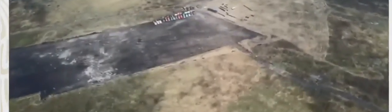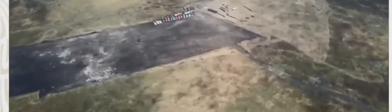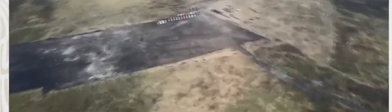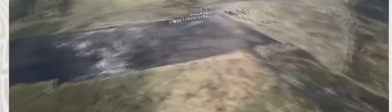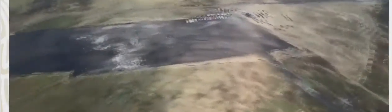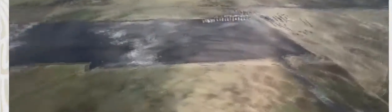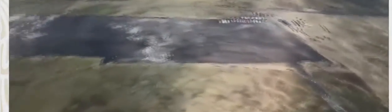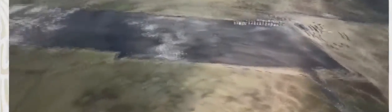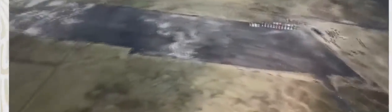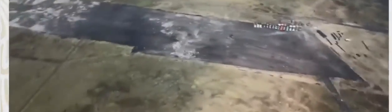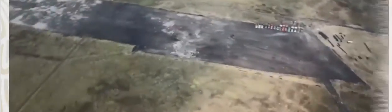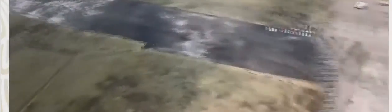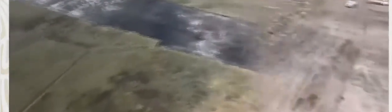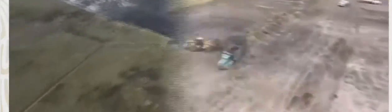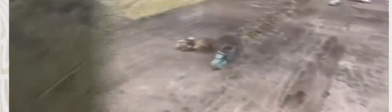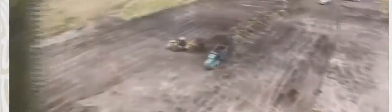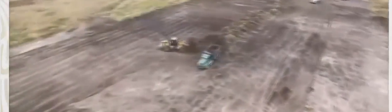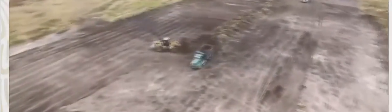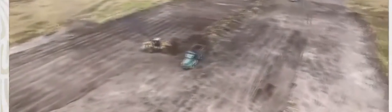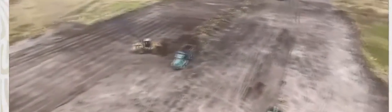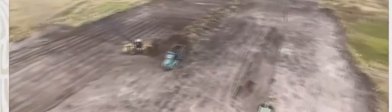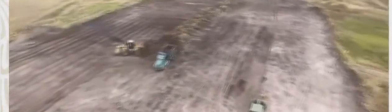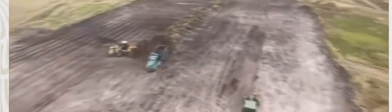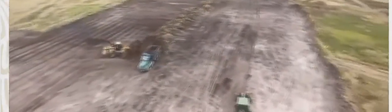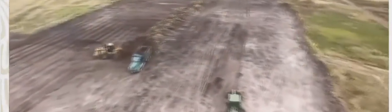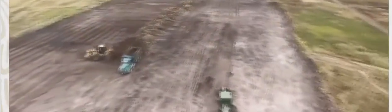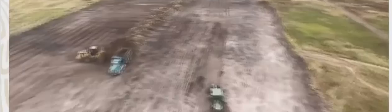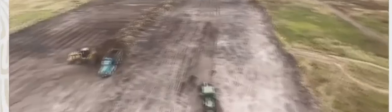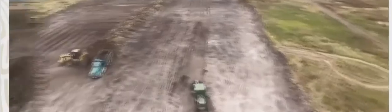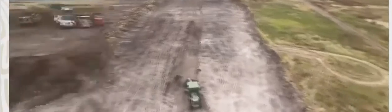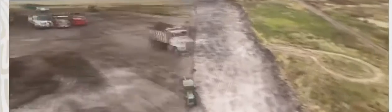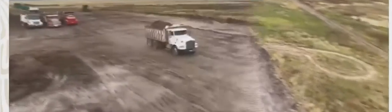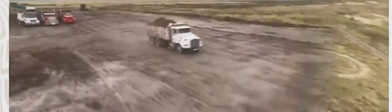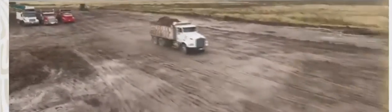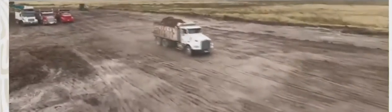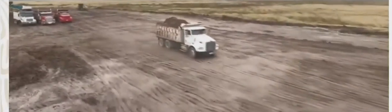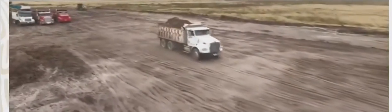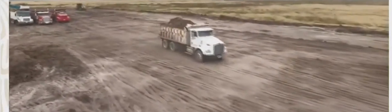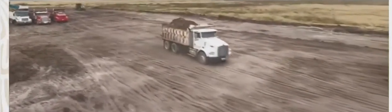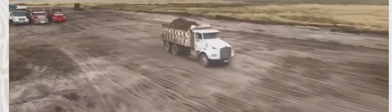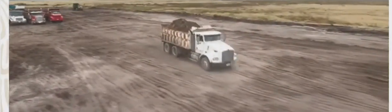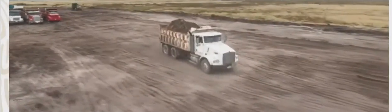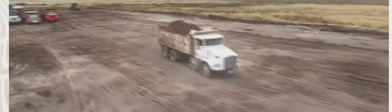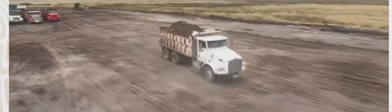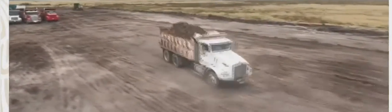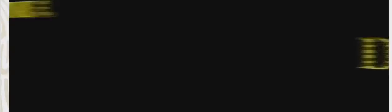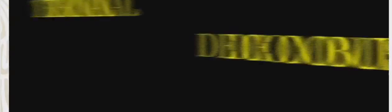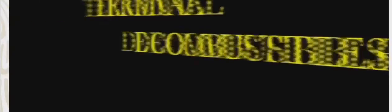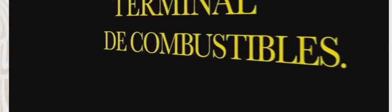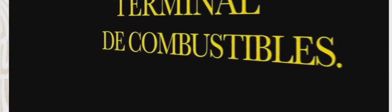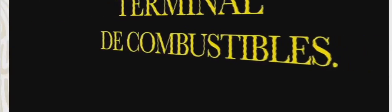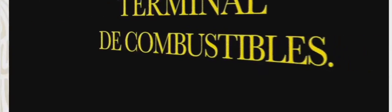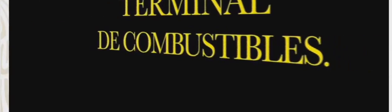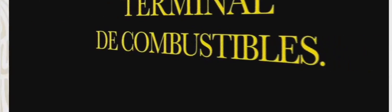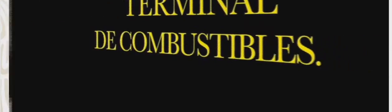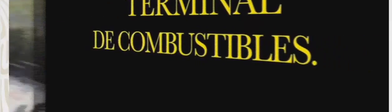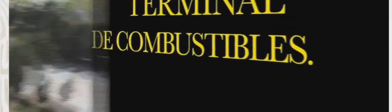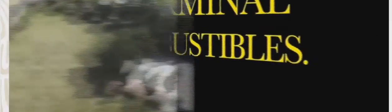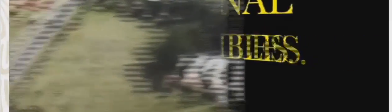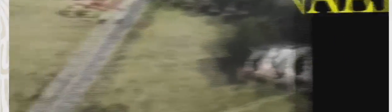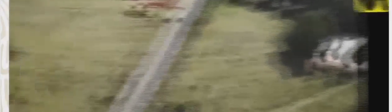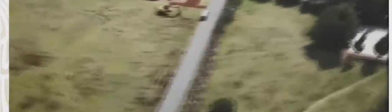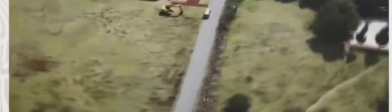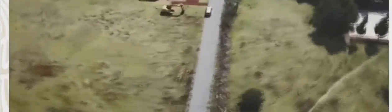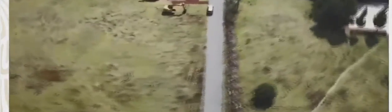There we go. Wow, that is pretty cool. Man, they're moving fast. They're doing a